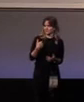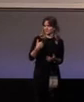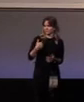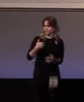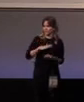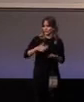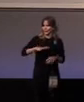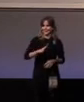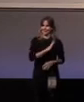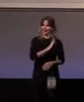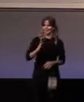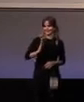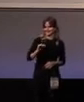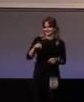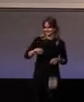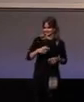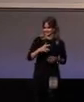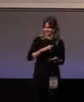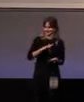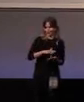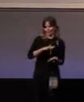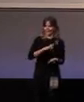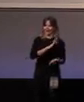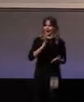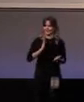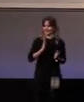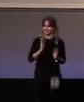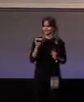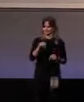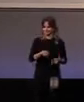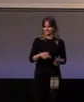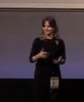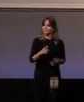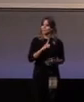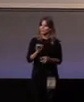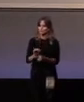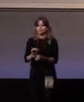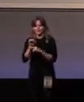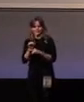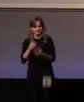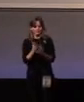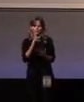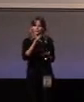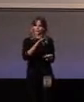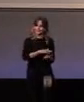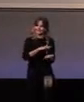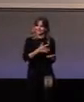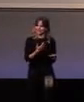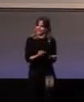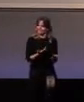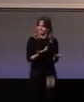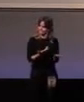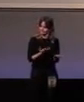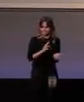urban urban army picas net zei protexion in city's hij zijn album nature en hij denk dat ze gewoon op de great